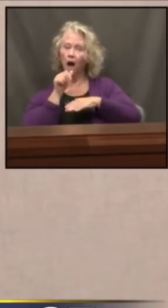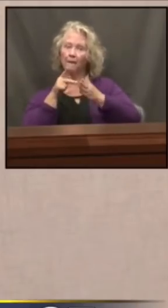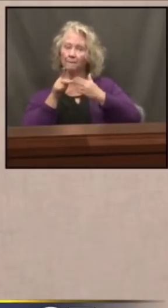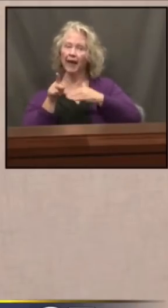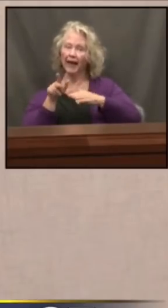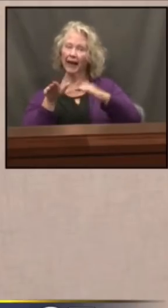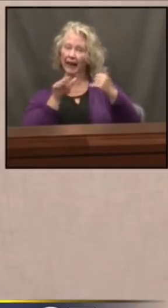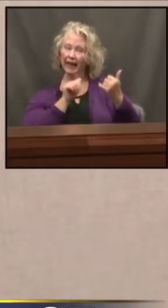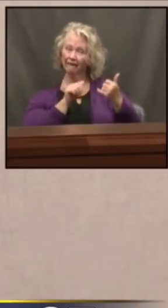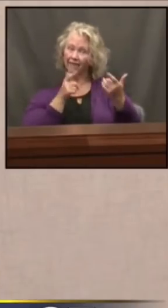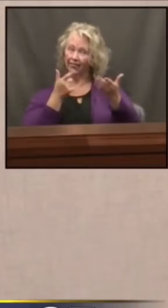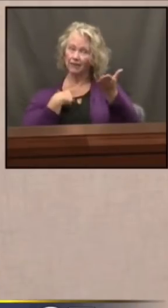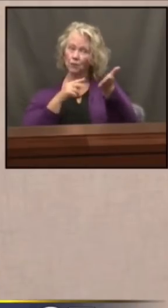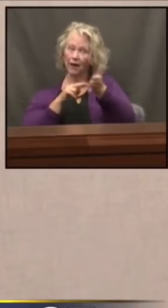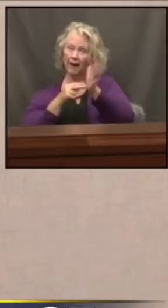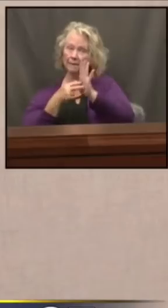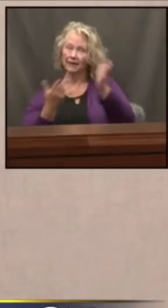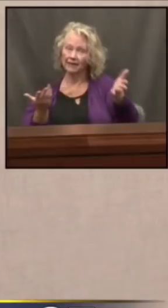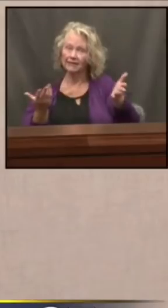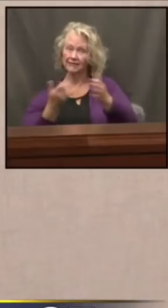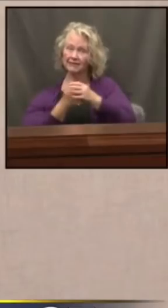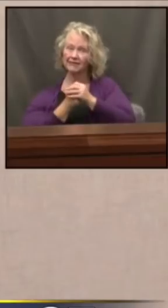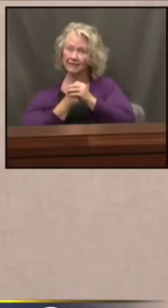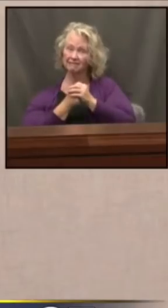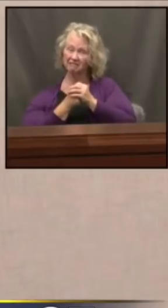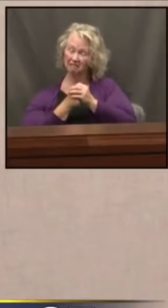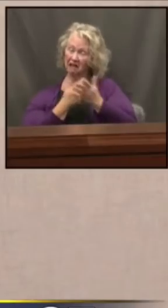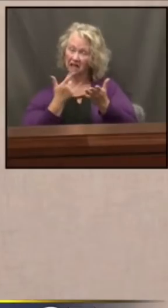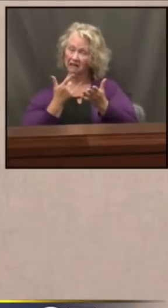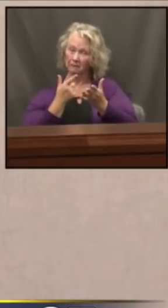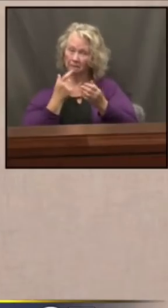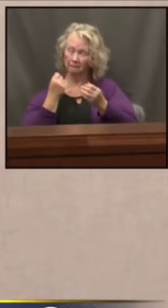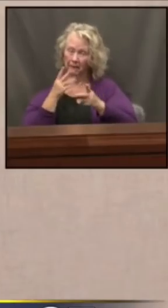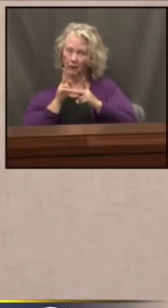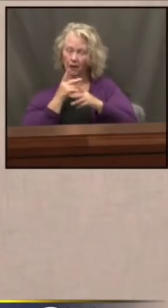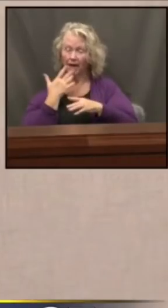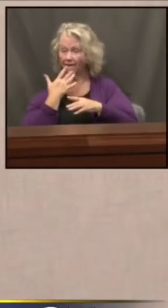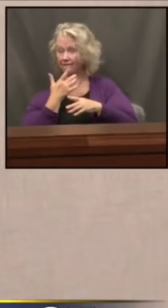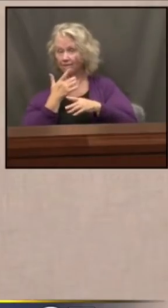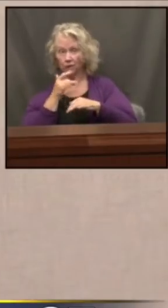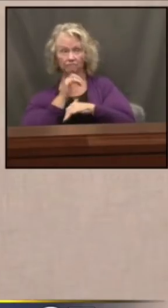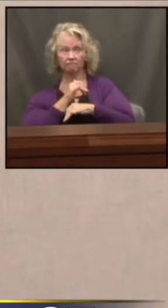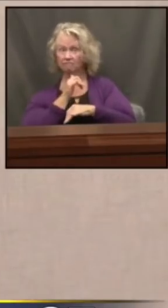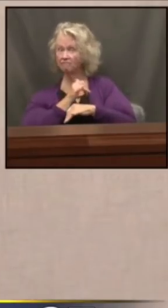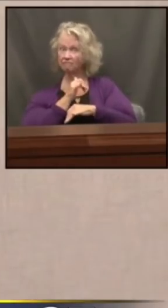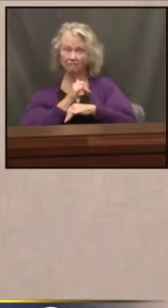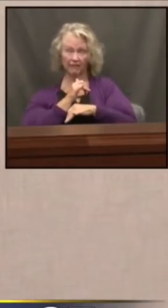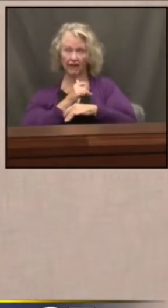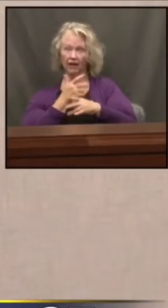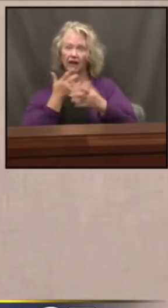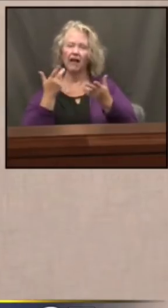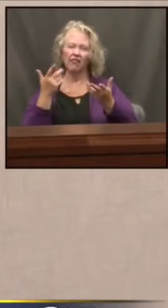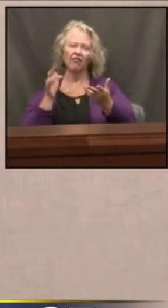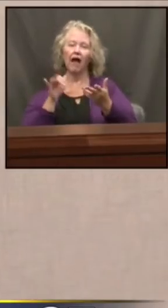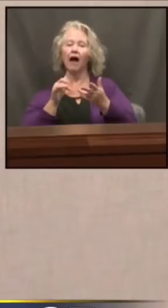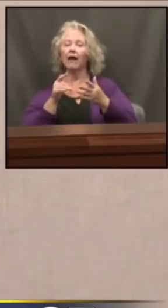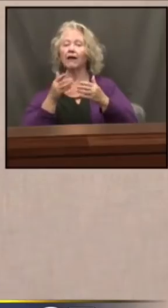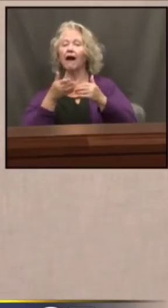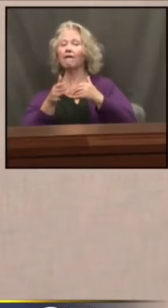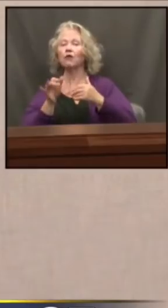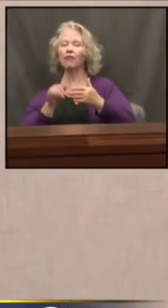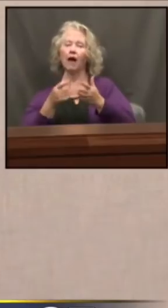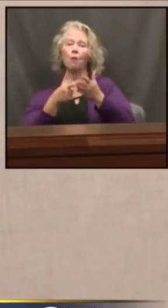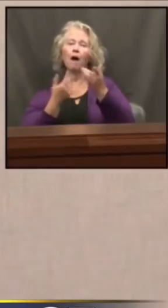falls into what I was alluding to. And then what happens subsequently after a period of unpaid leave is what is continuing to be negotiated.